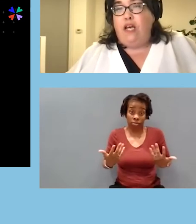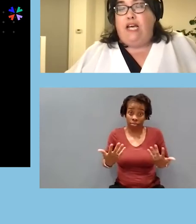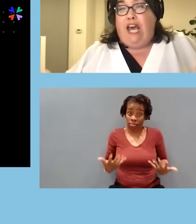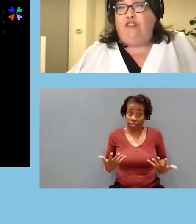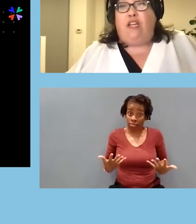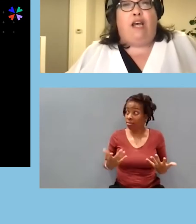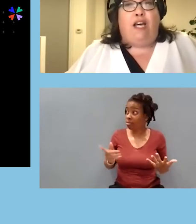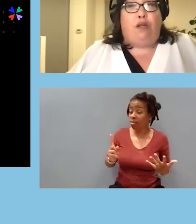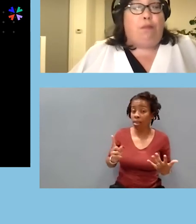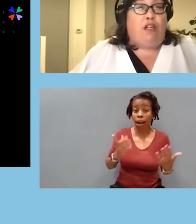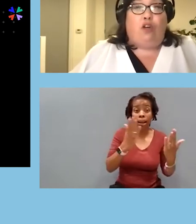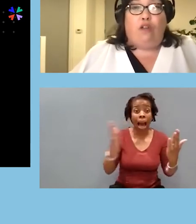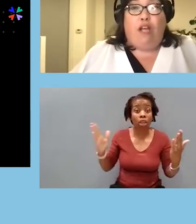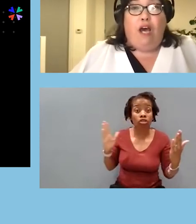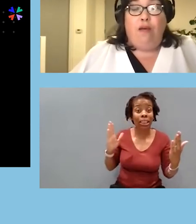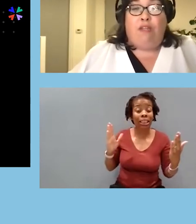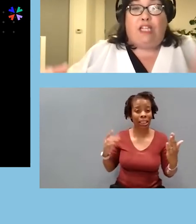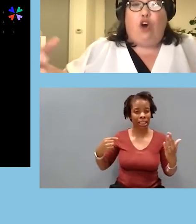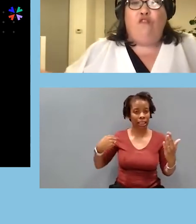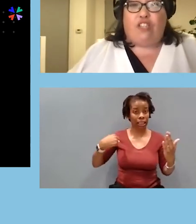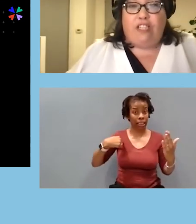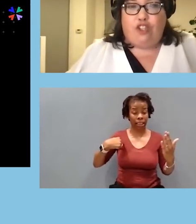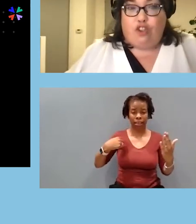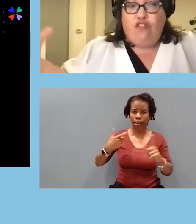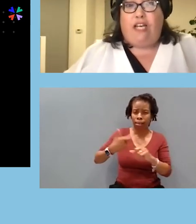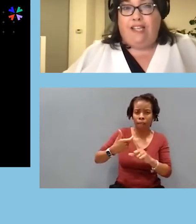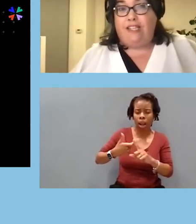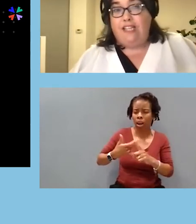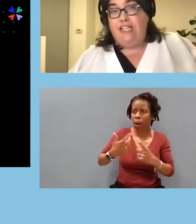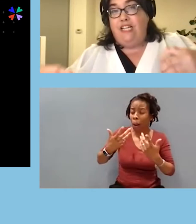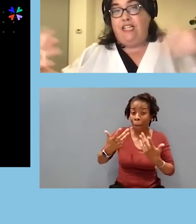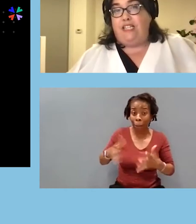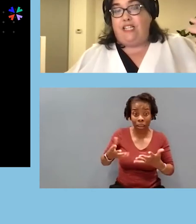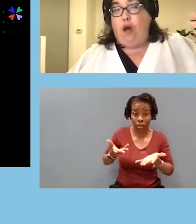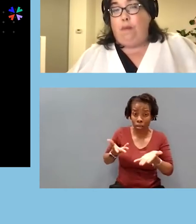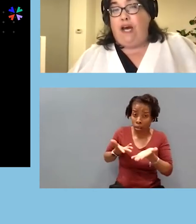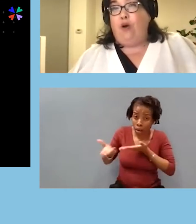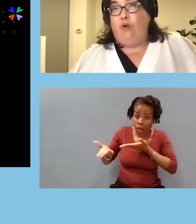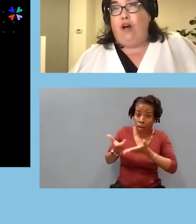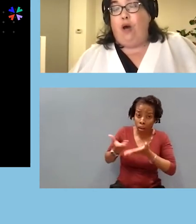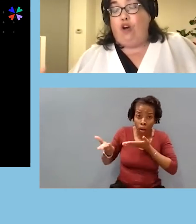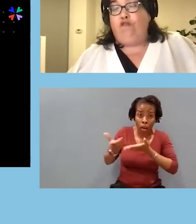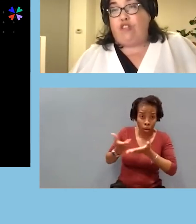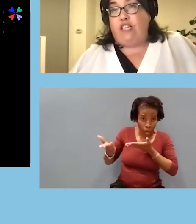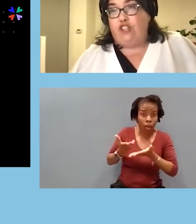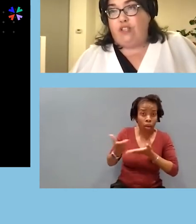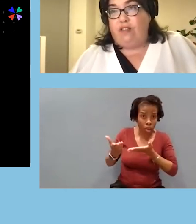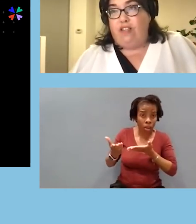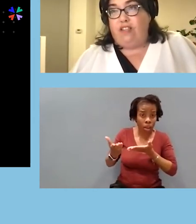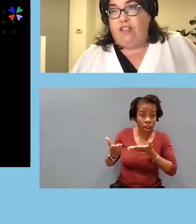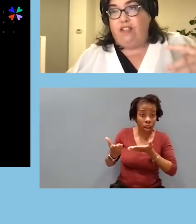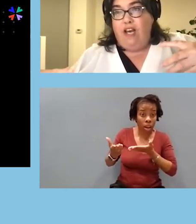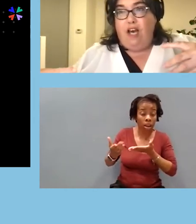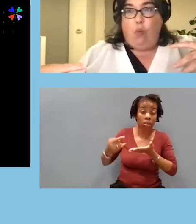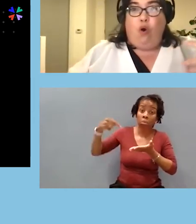and Kevin and I spent a lot of time in this conversation. Don't forget, this is about our conversation.